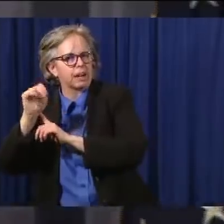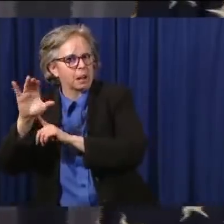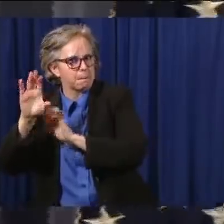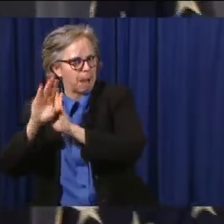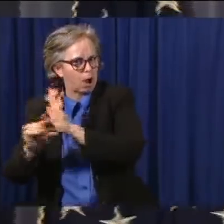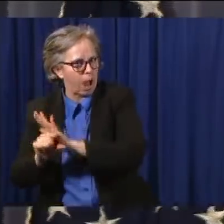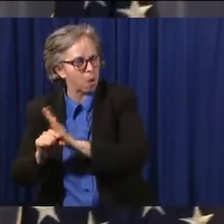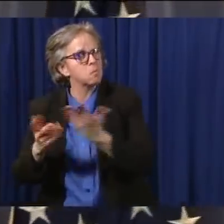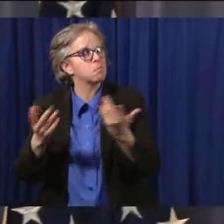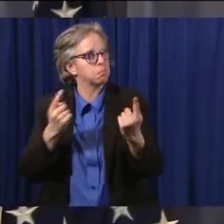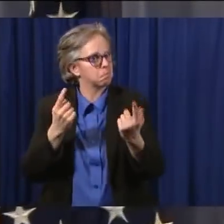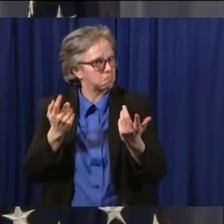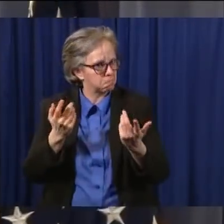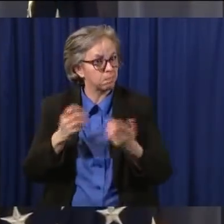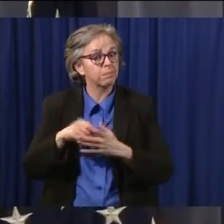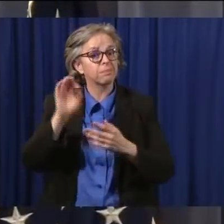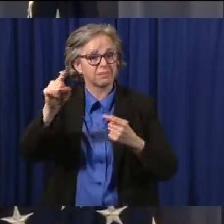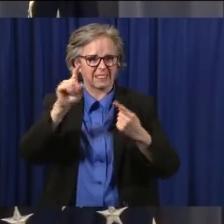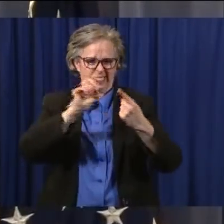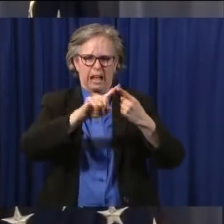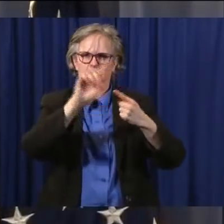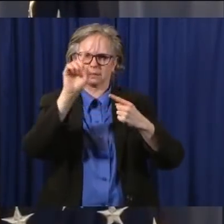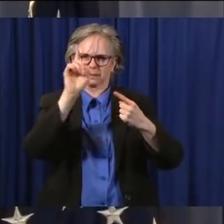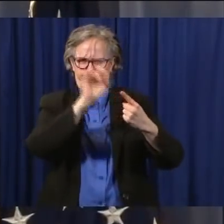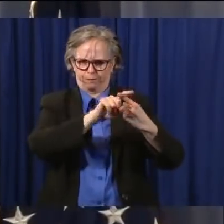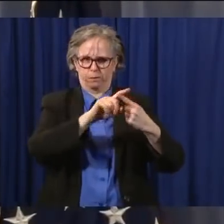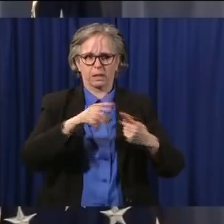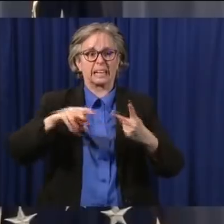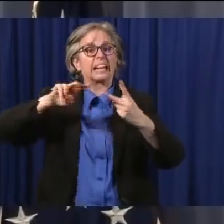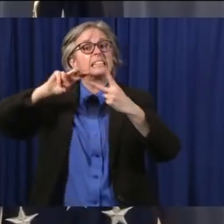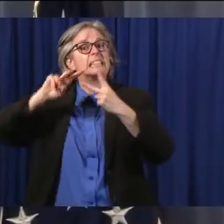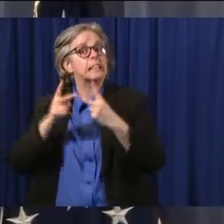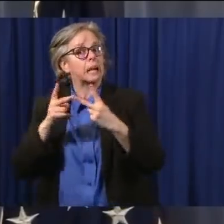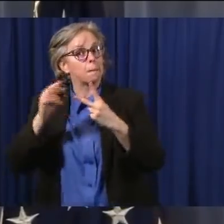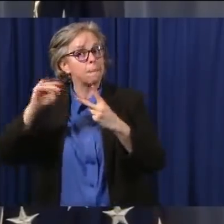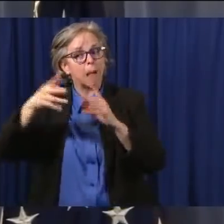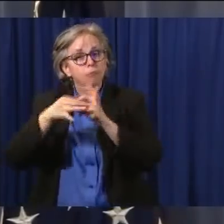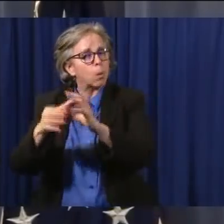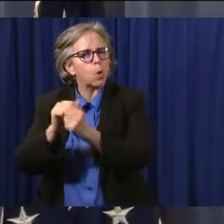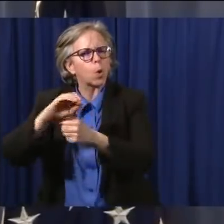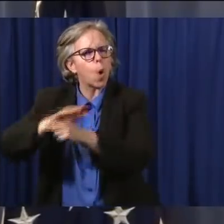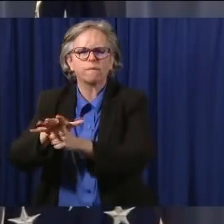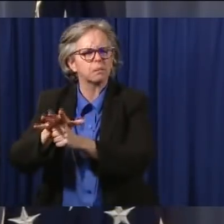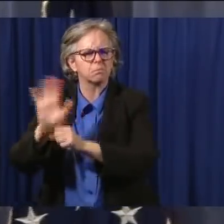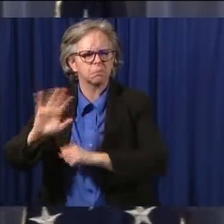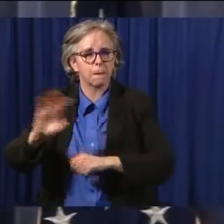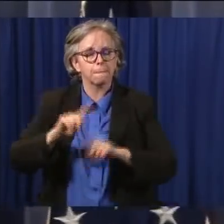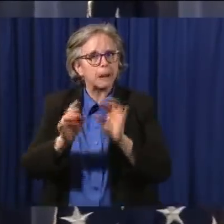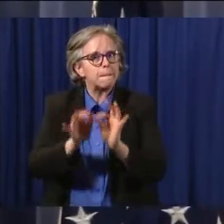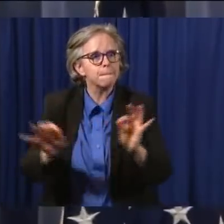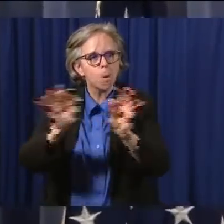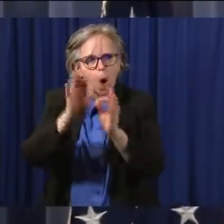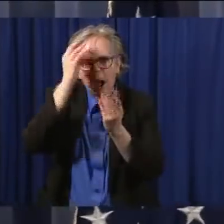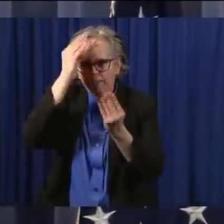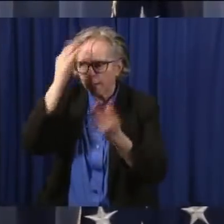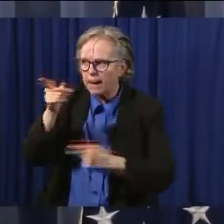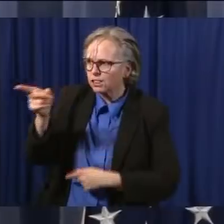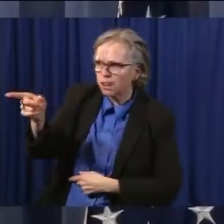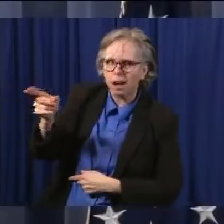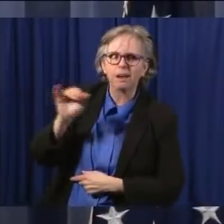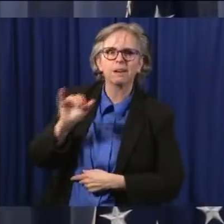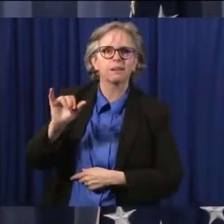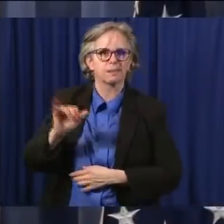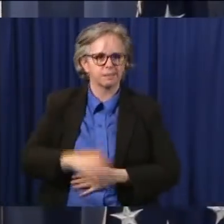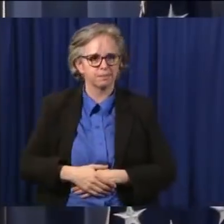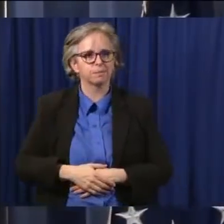The second map is not a COVID-19 tool, but it is a valuable tool, one that helps us understand where we